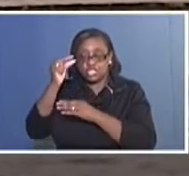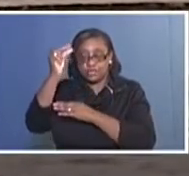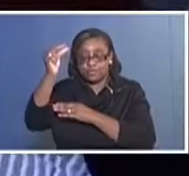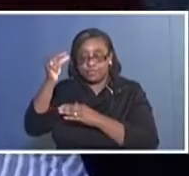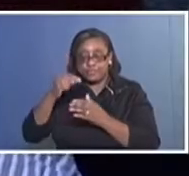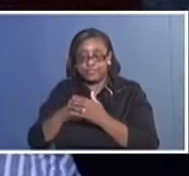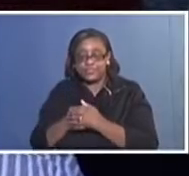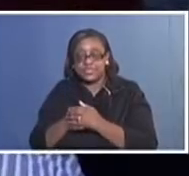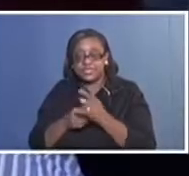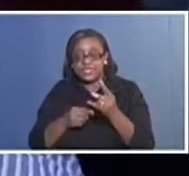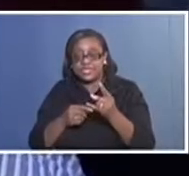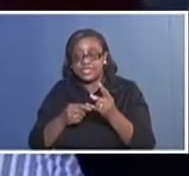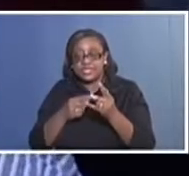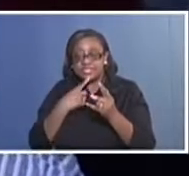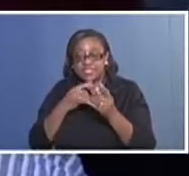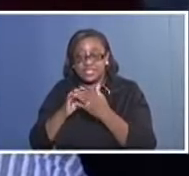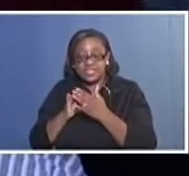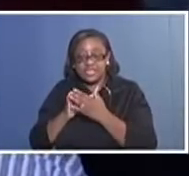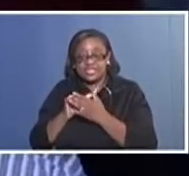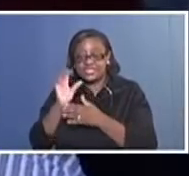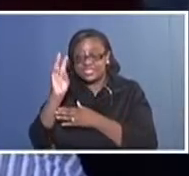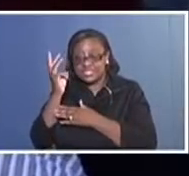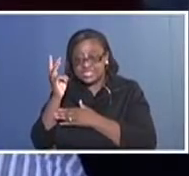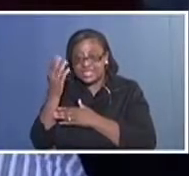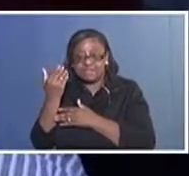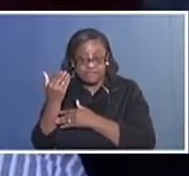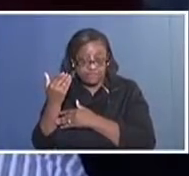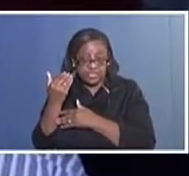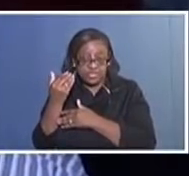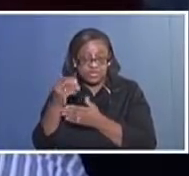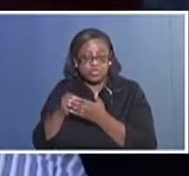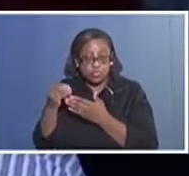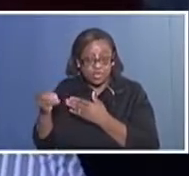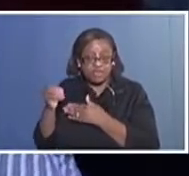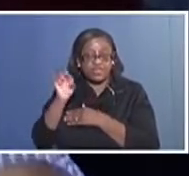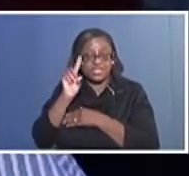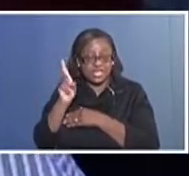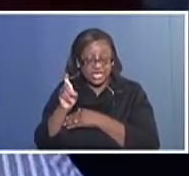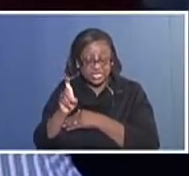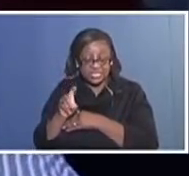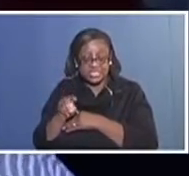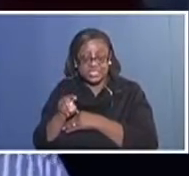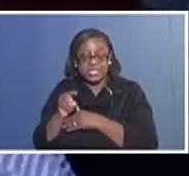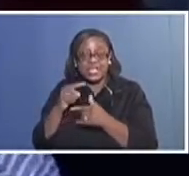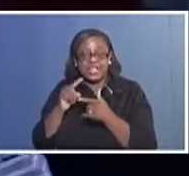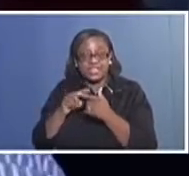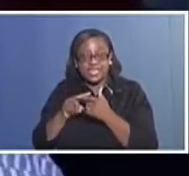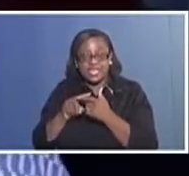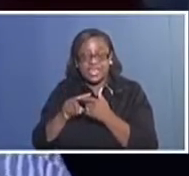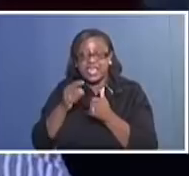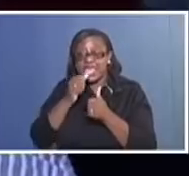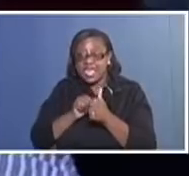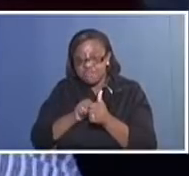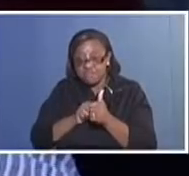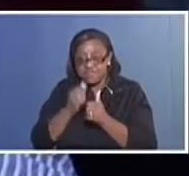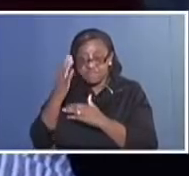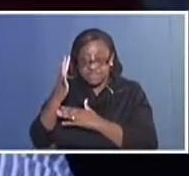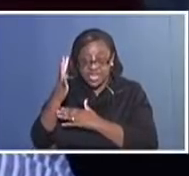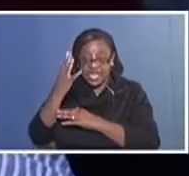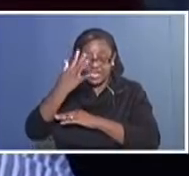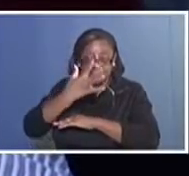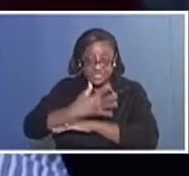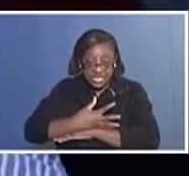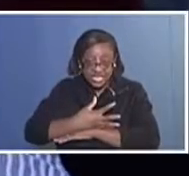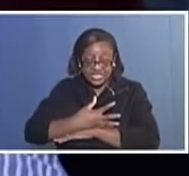Gymnasium. Each test is $60 and $50, right? And then they're tested every 5 days. So